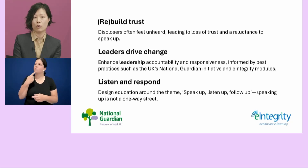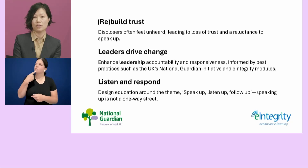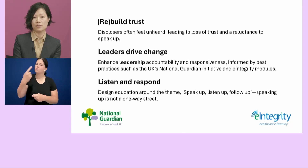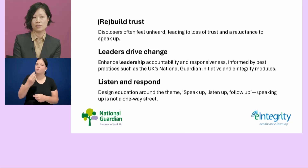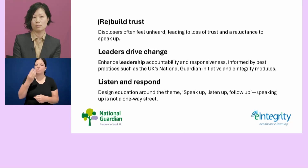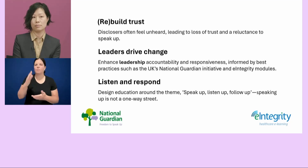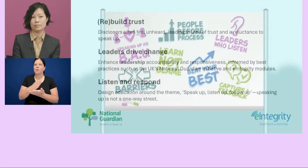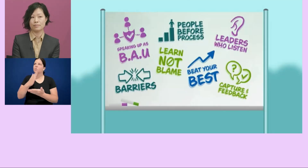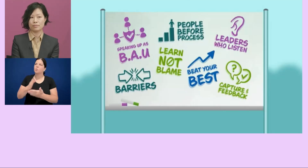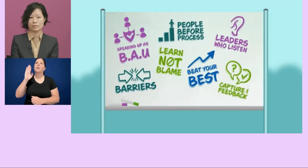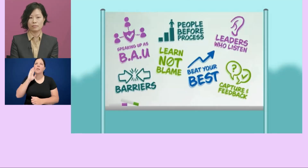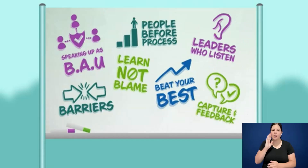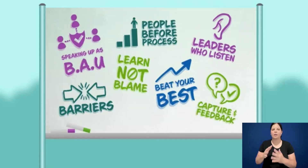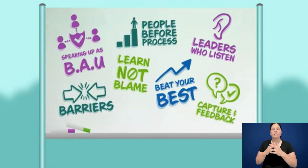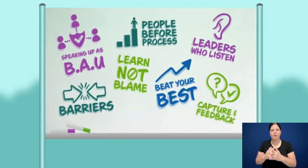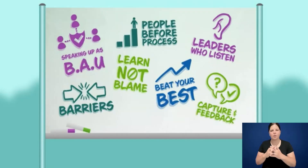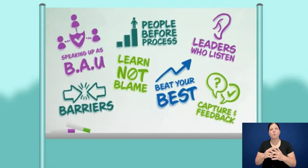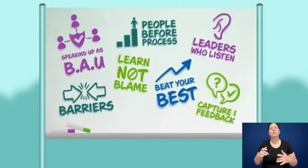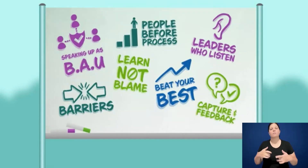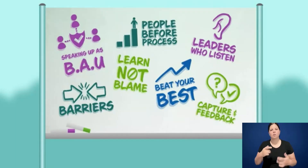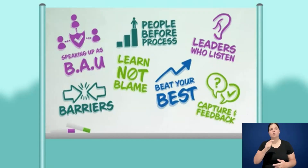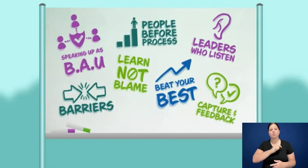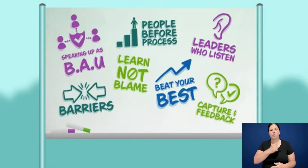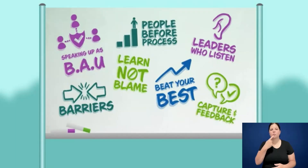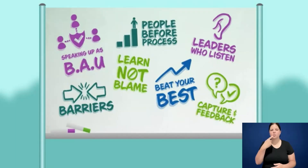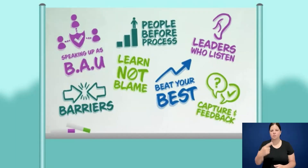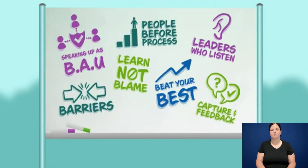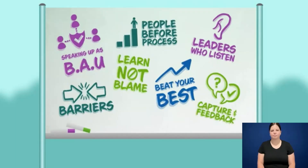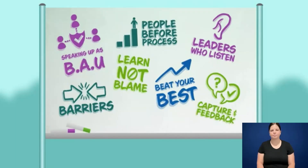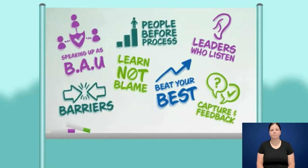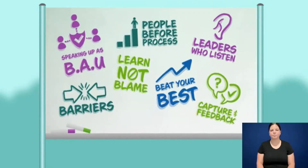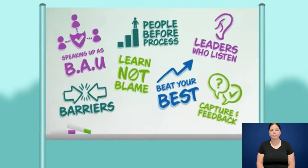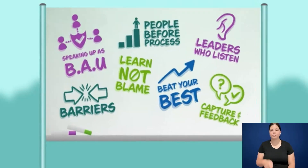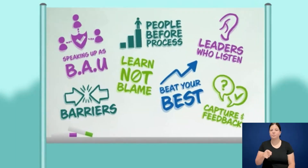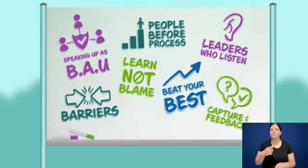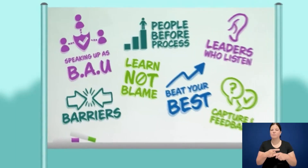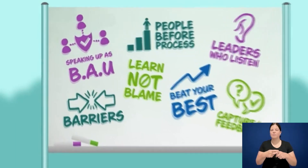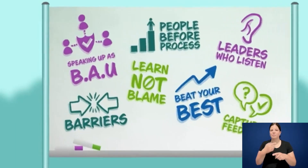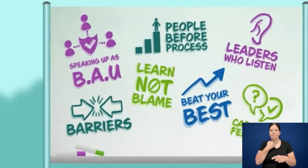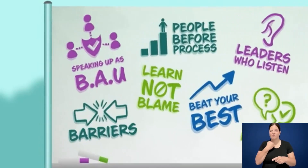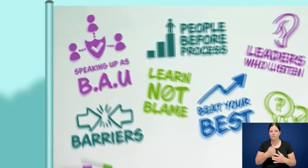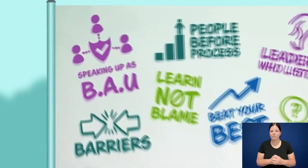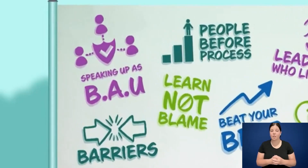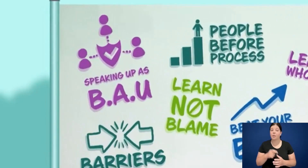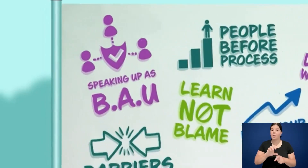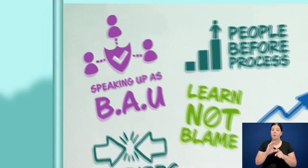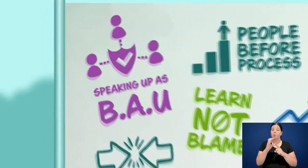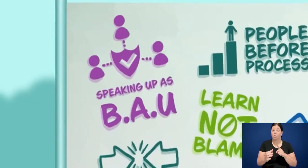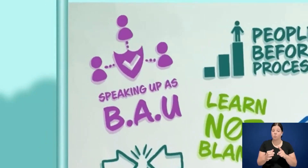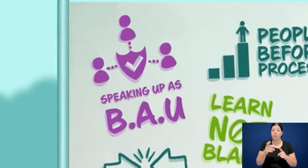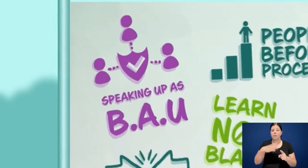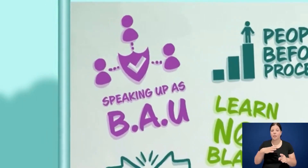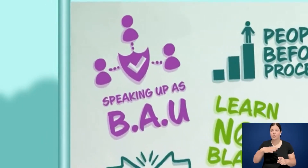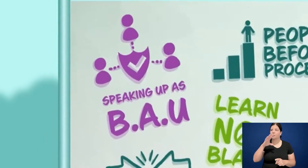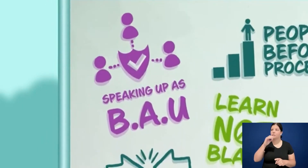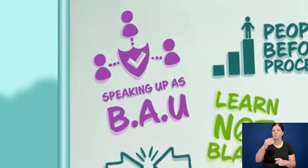in the reporting system. A healthy Speak Up, Listen Up, Follow Up culture is one which has speaking up as business as